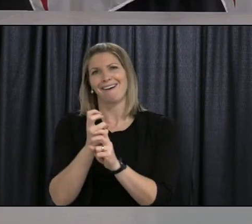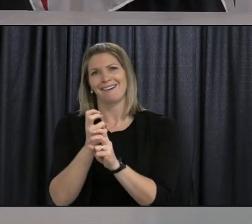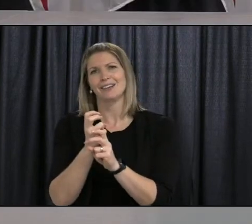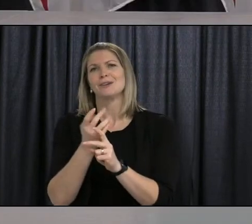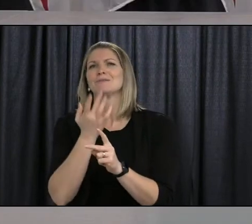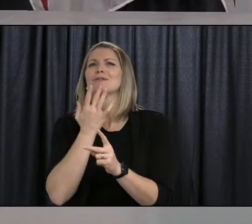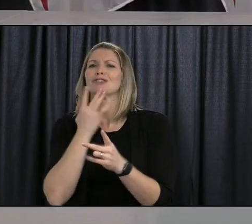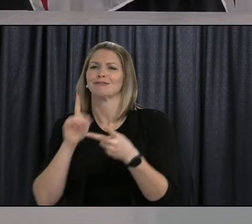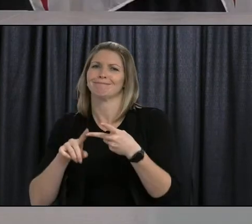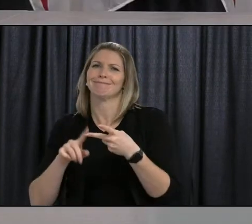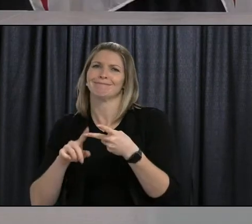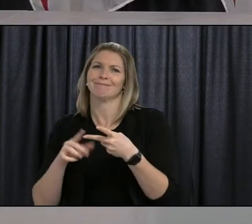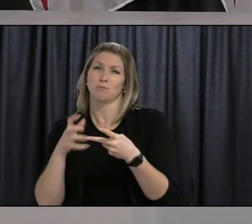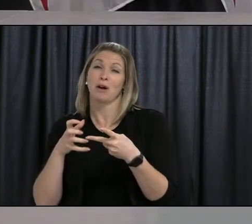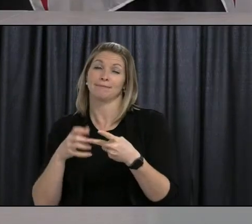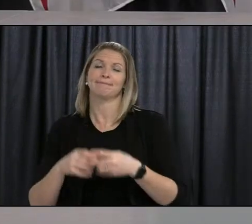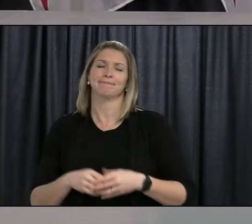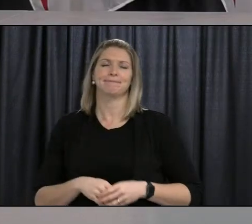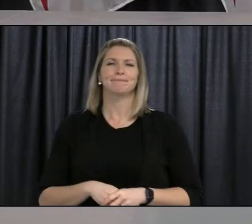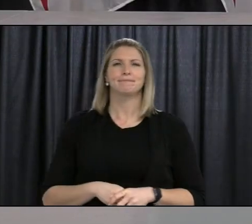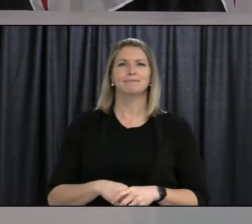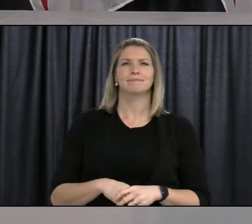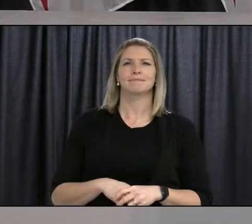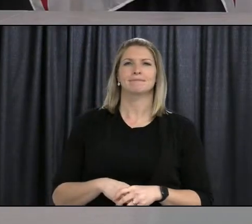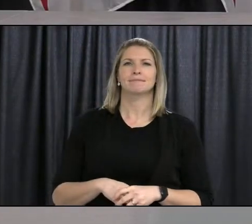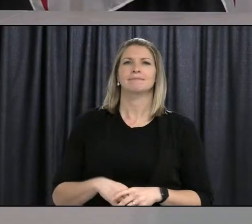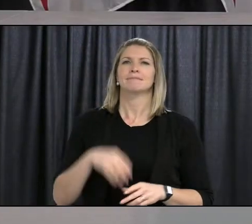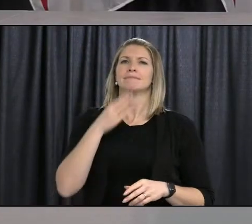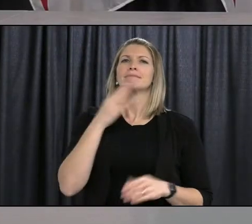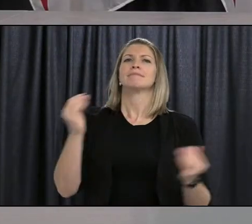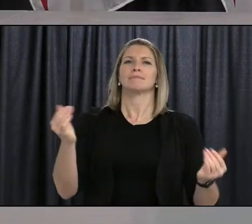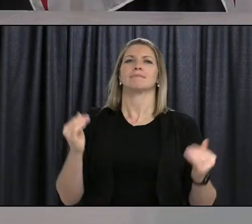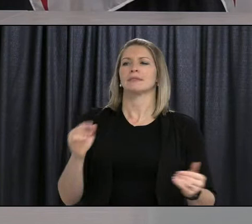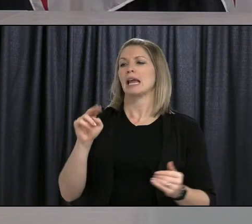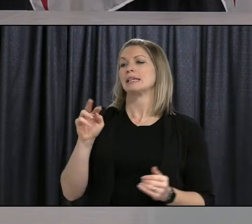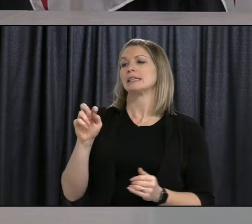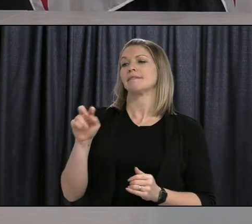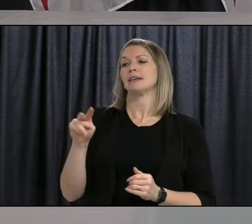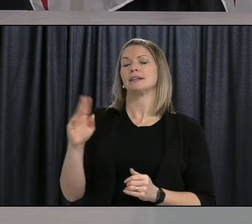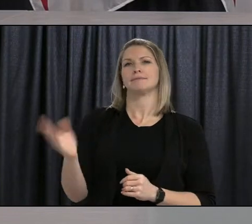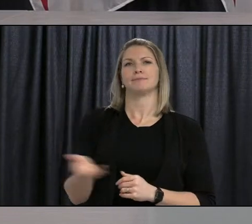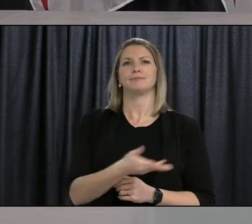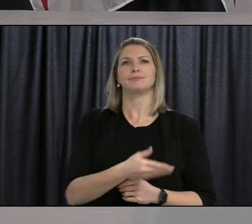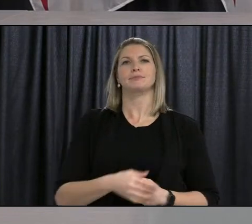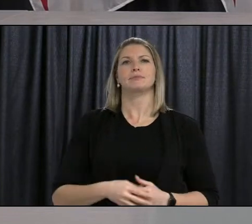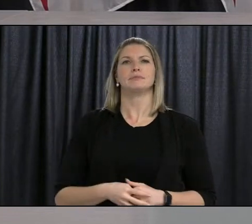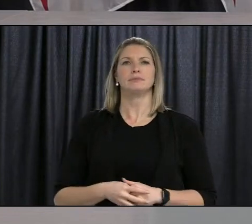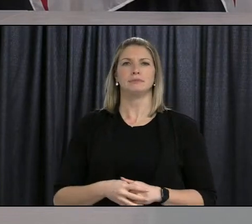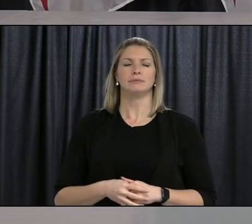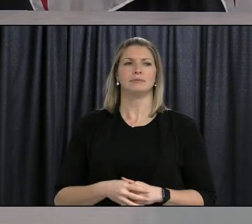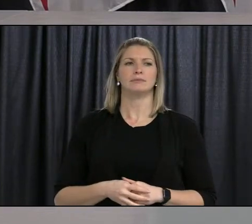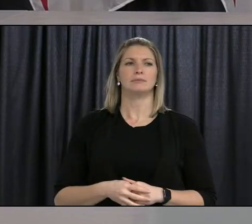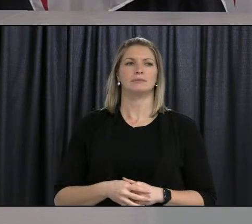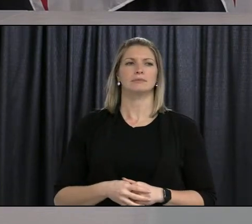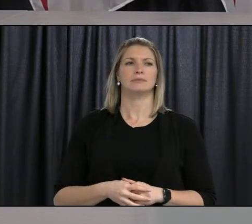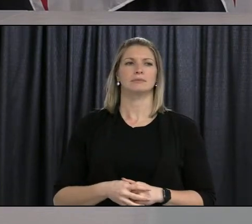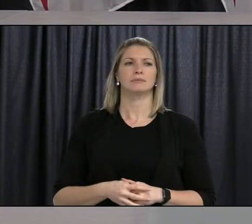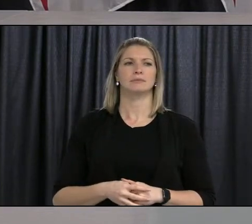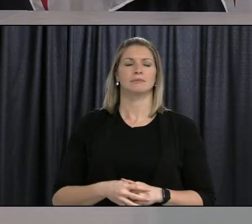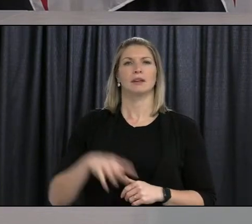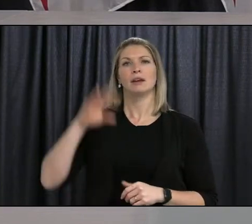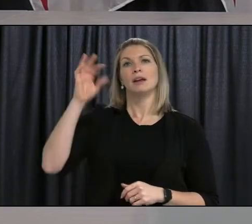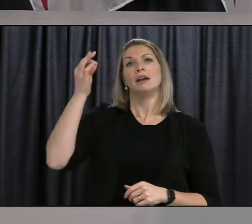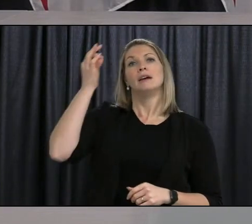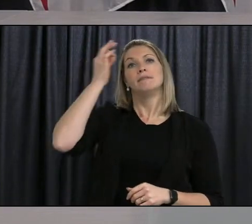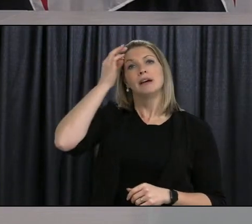Okay, thank you. Our next questions are from Kellyanne Roberts with NTV. Please go ahead. Thank you. The federal